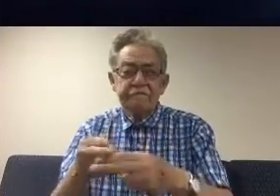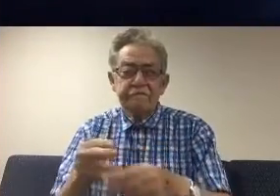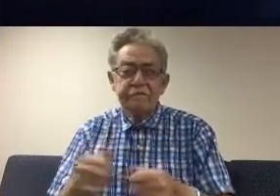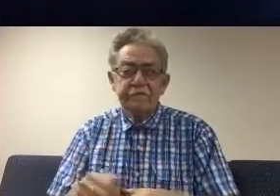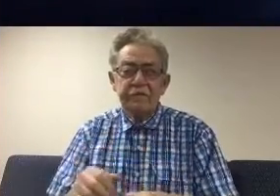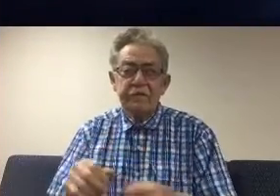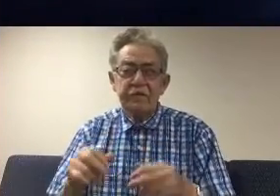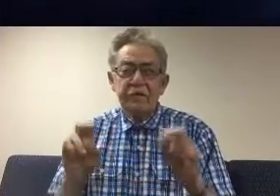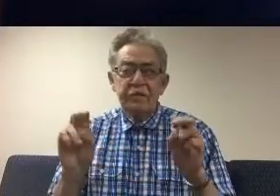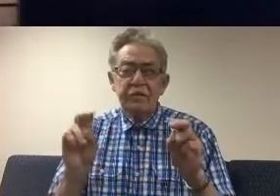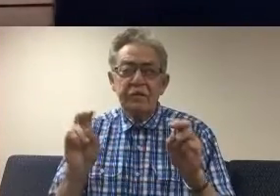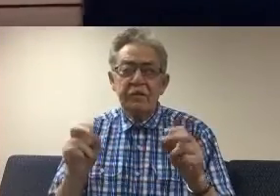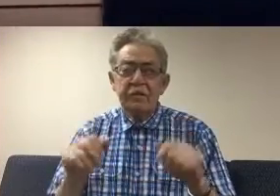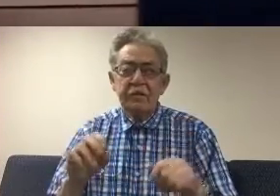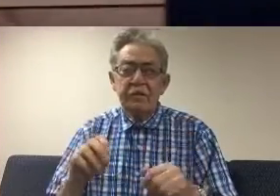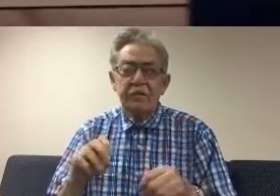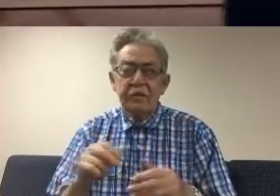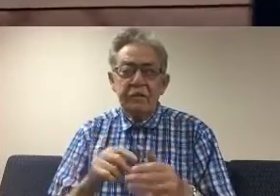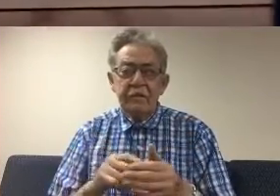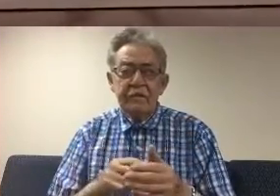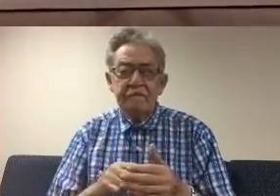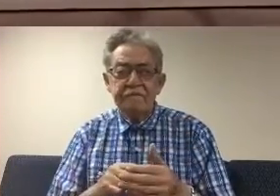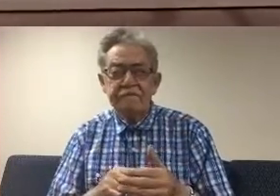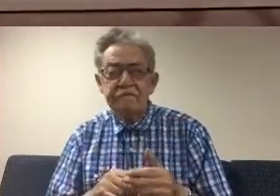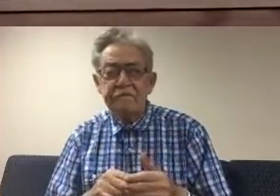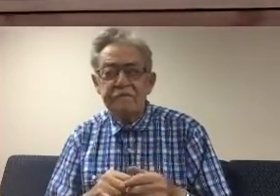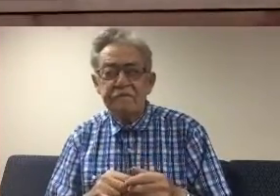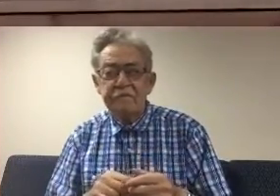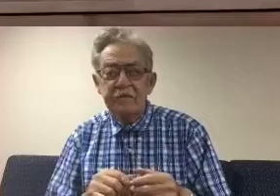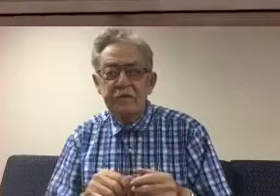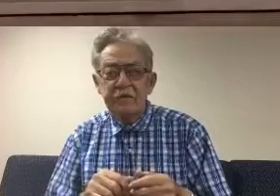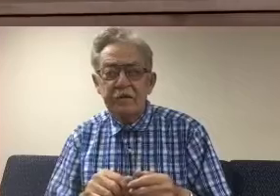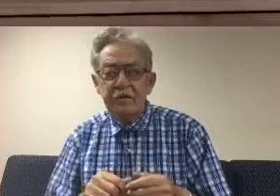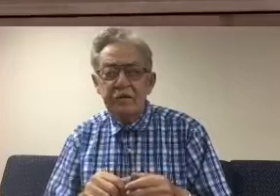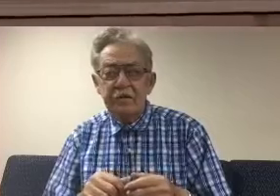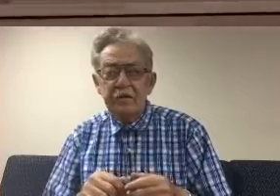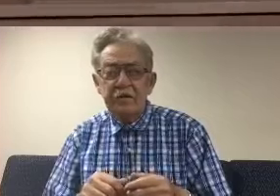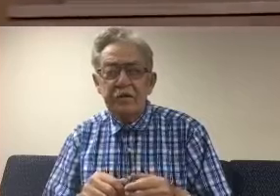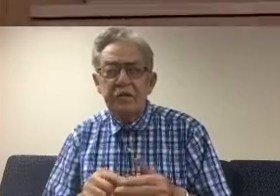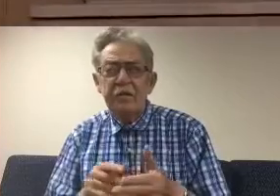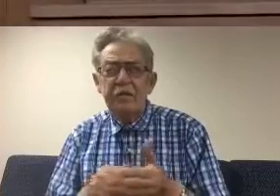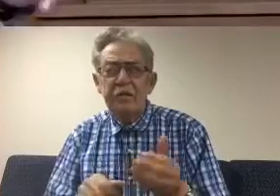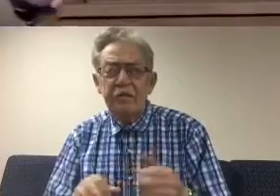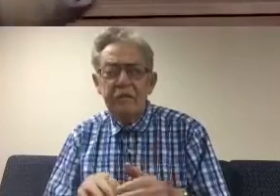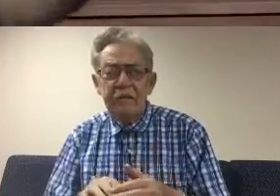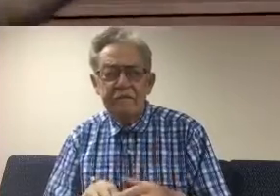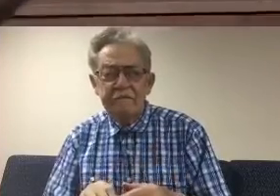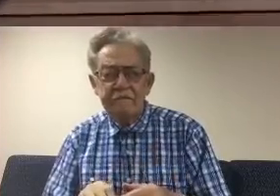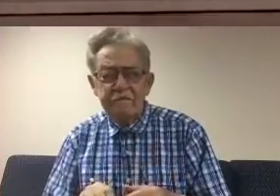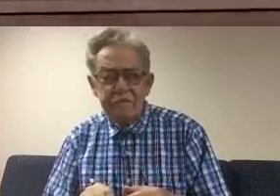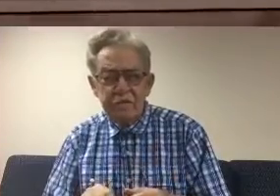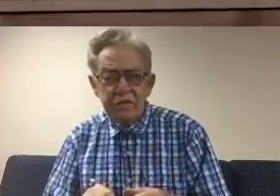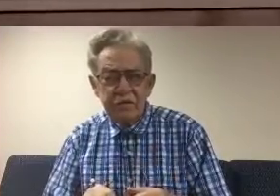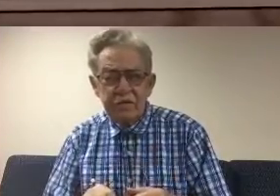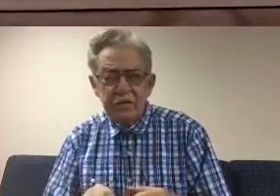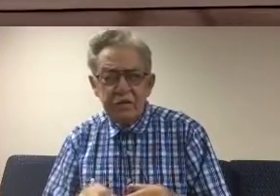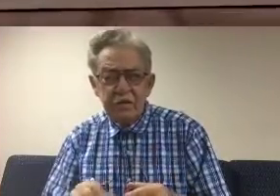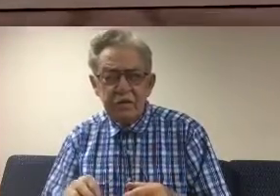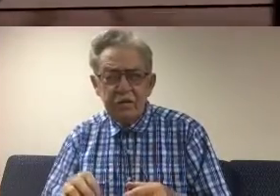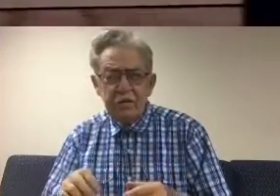circa 33 A.D. I want to talk to you about what we see as modern, clever,